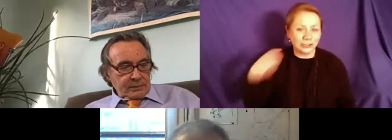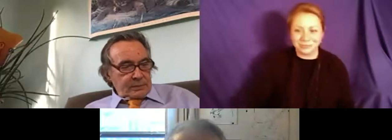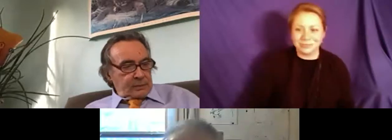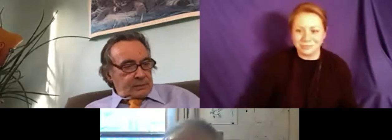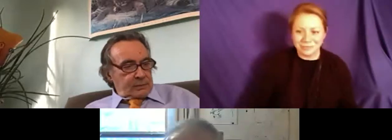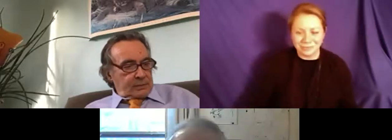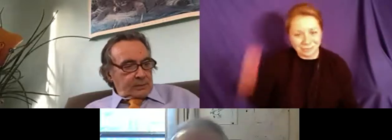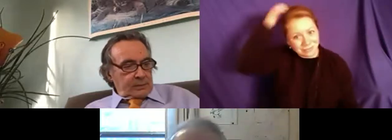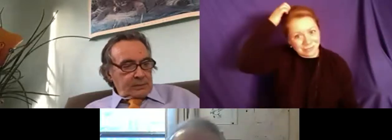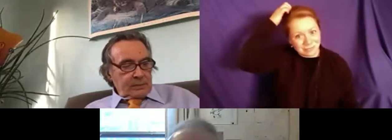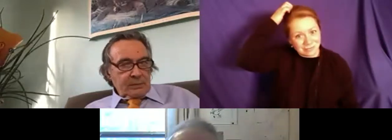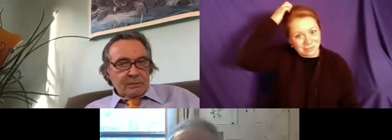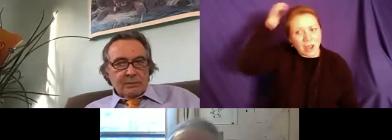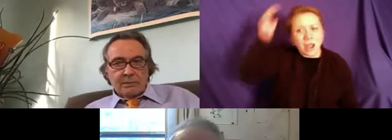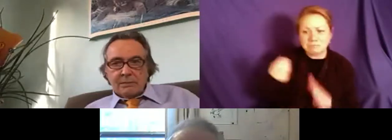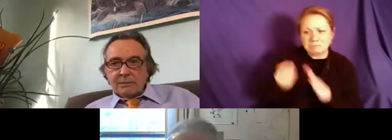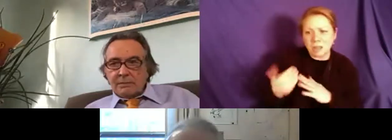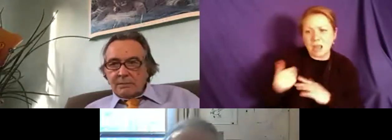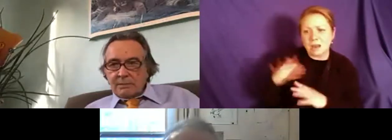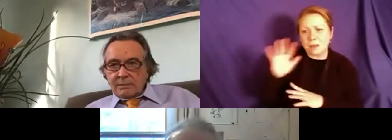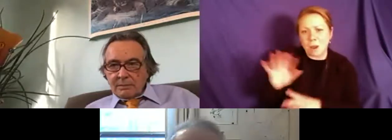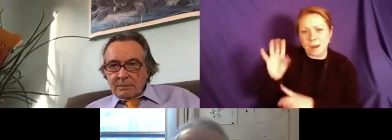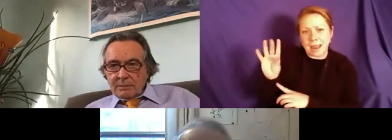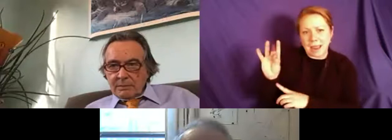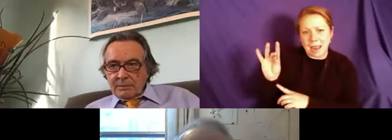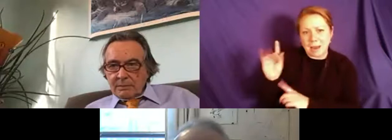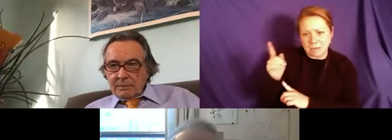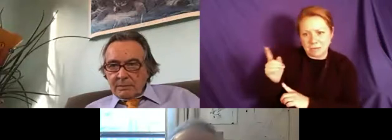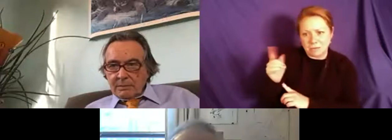to you. We've been taking about 8 minutes each